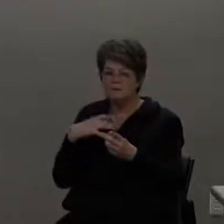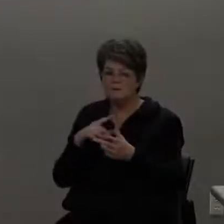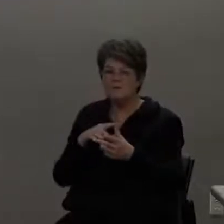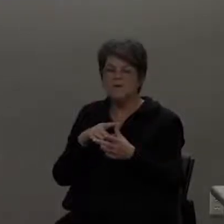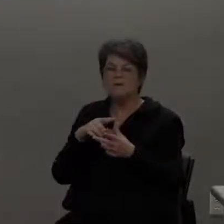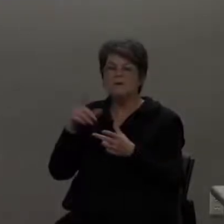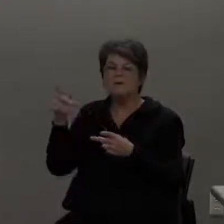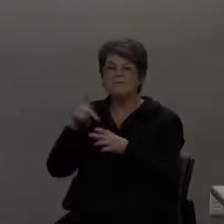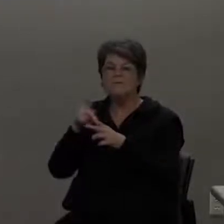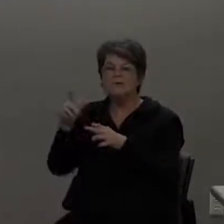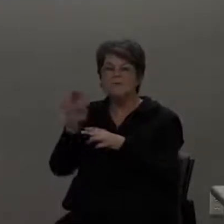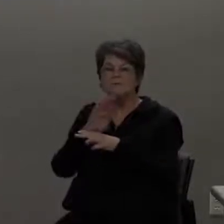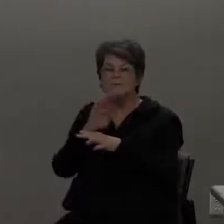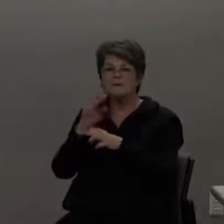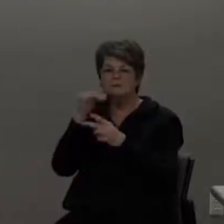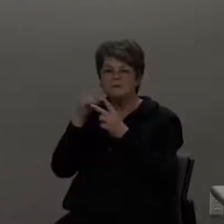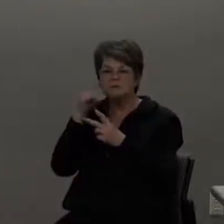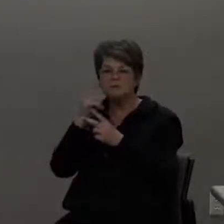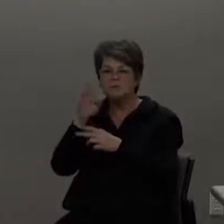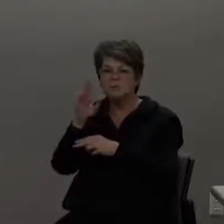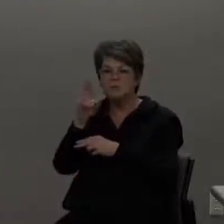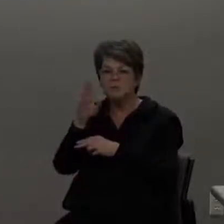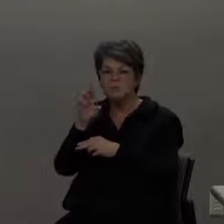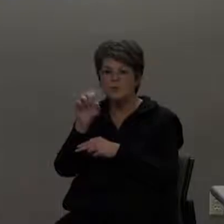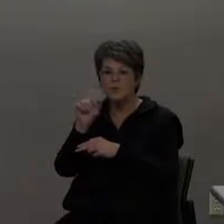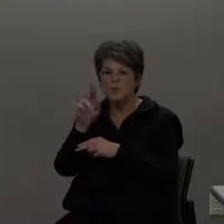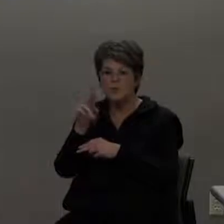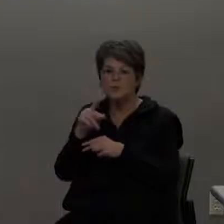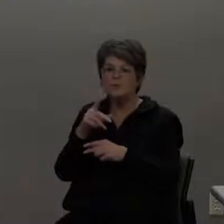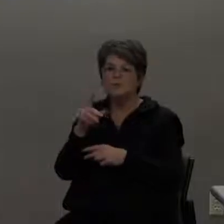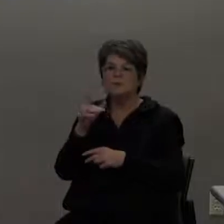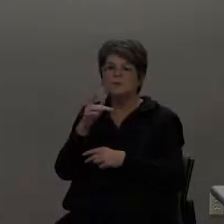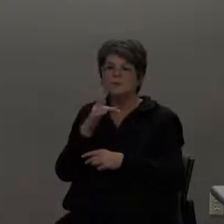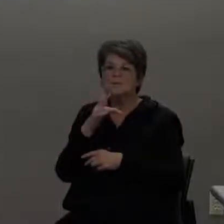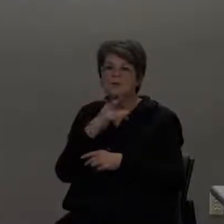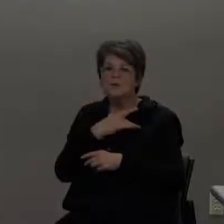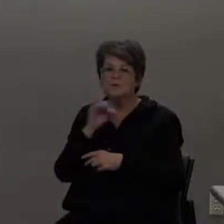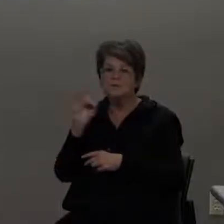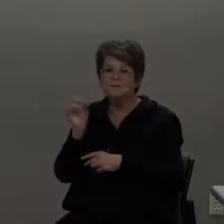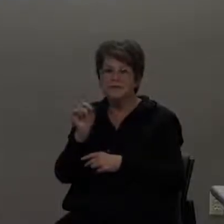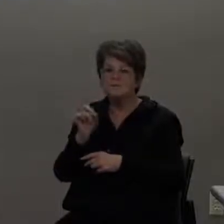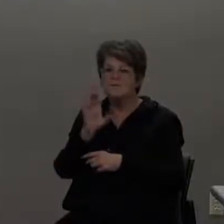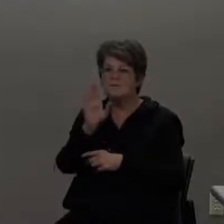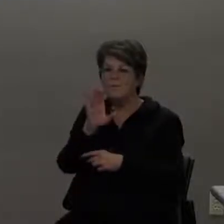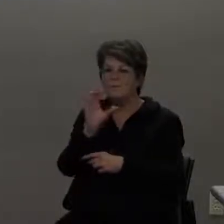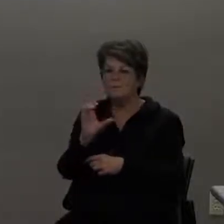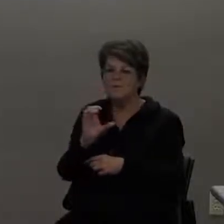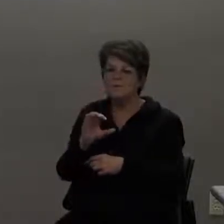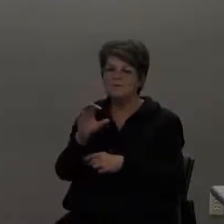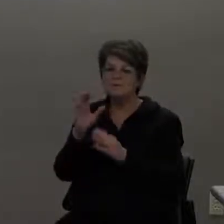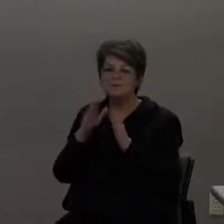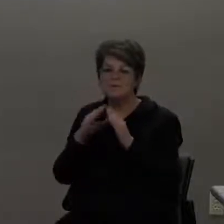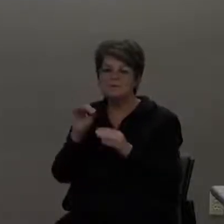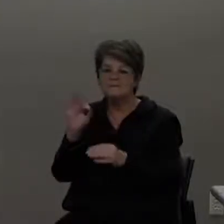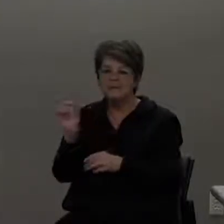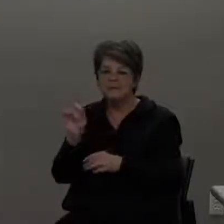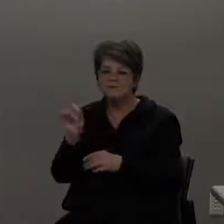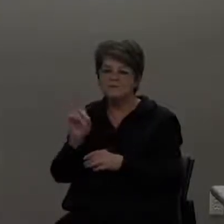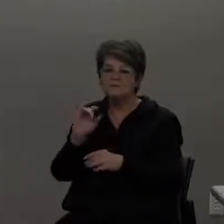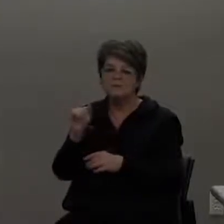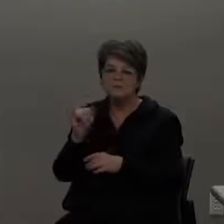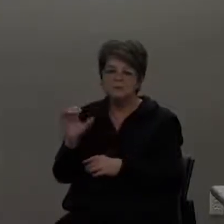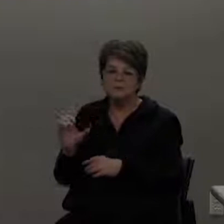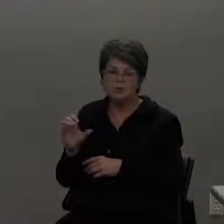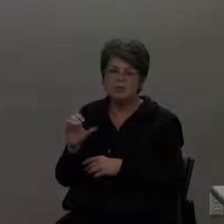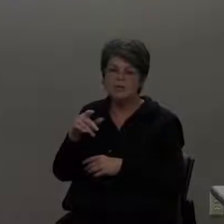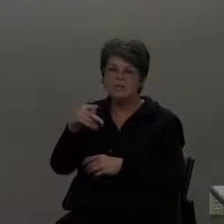Visitors Bureau, Heart of Danville, Main Street Perryville, Boyle County, City of Danville, City of Junction City,